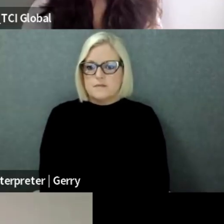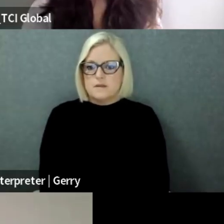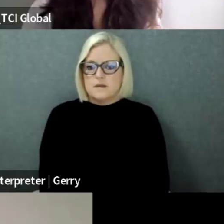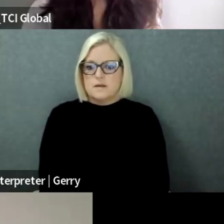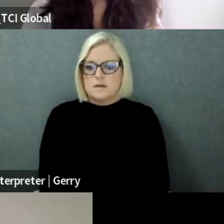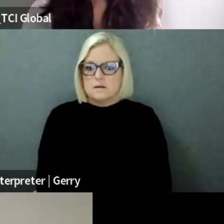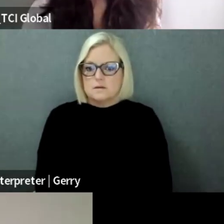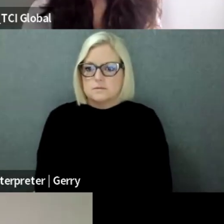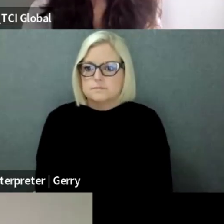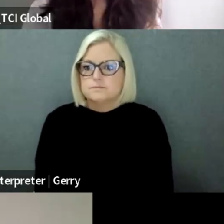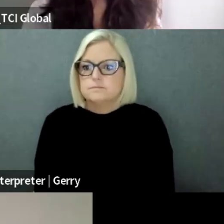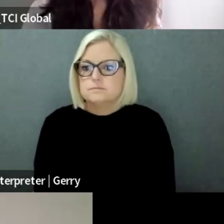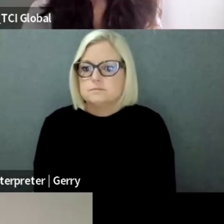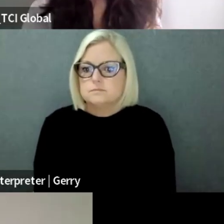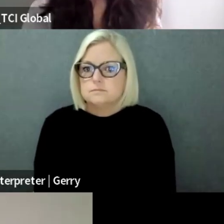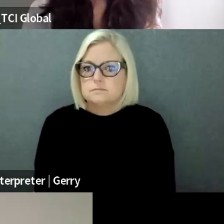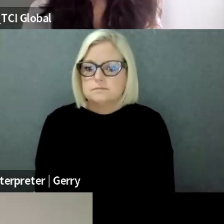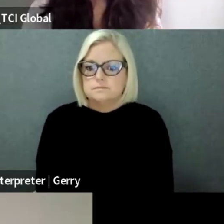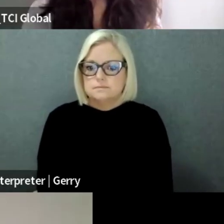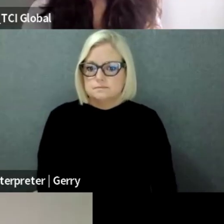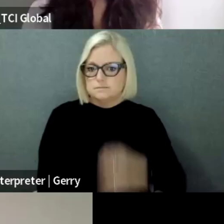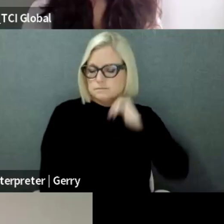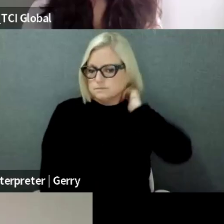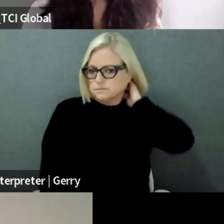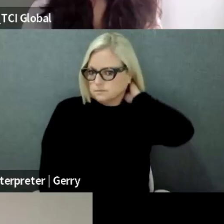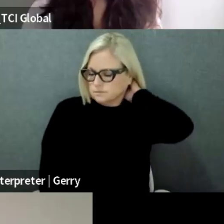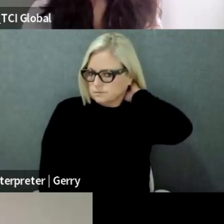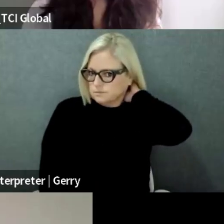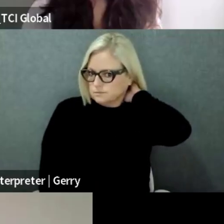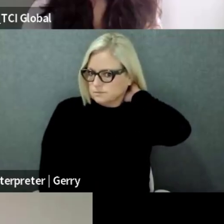I think his there might, rights in different